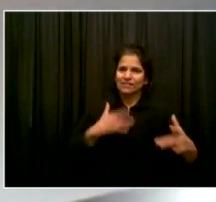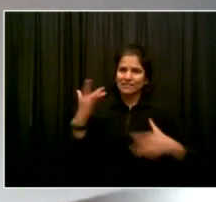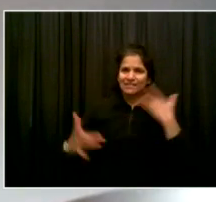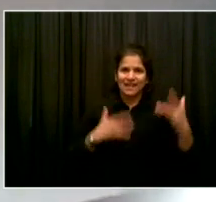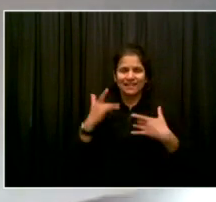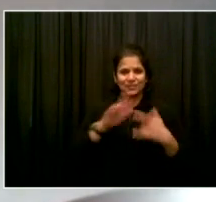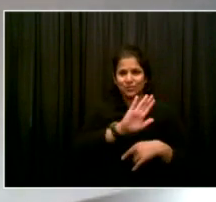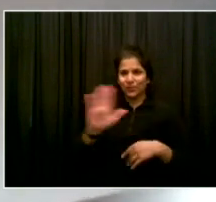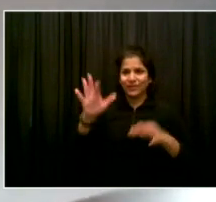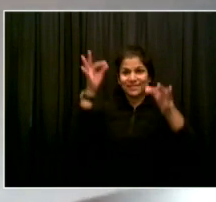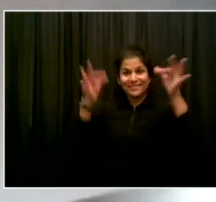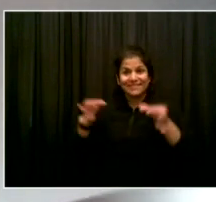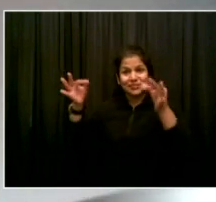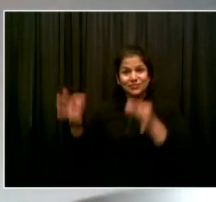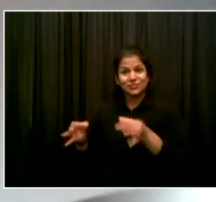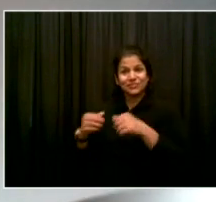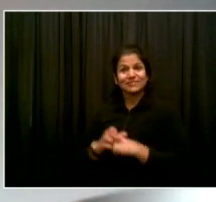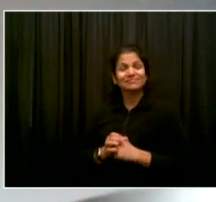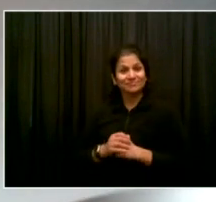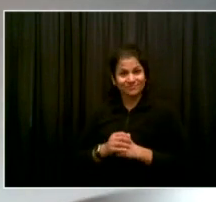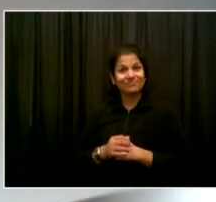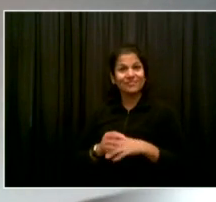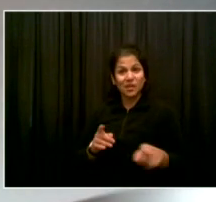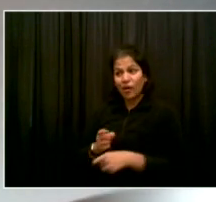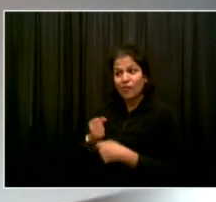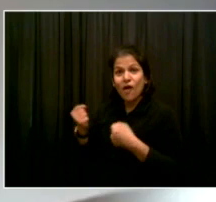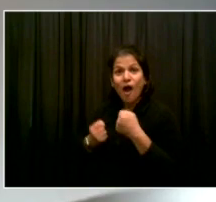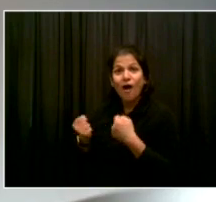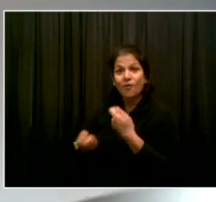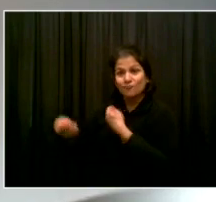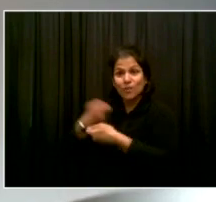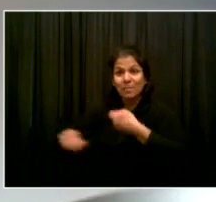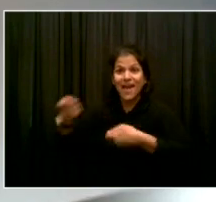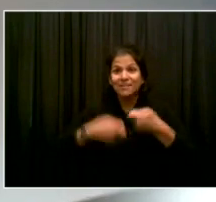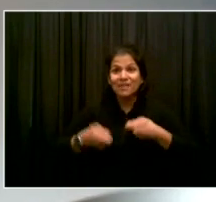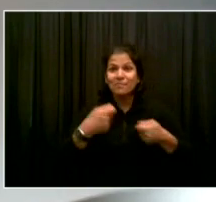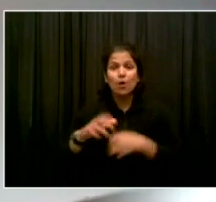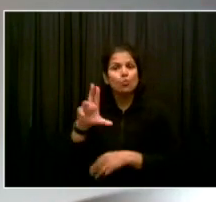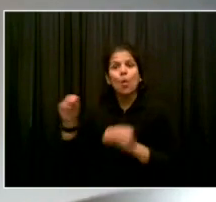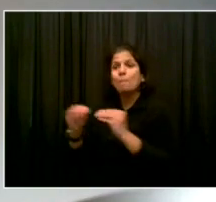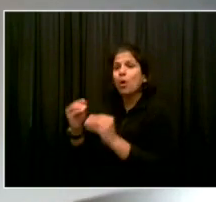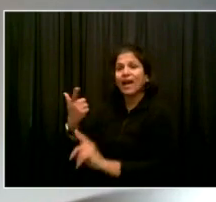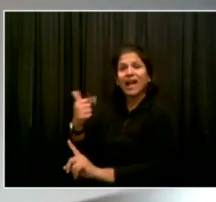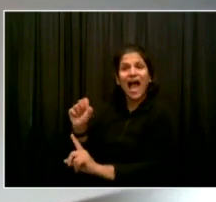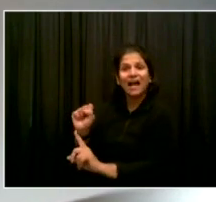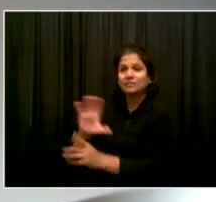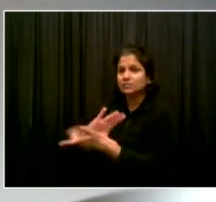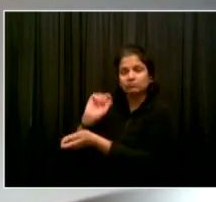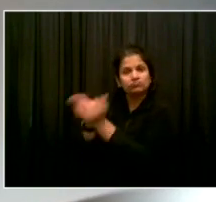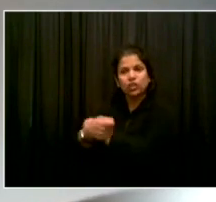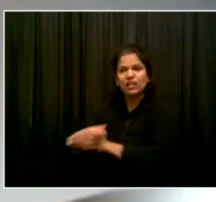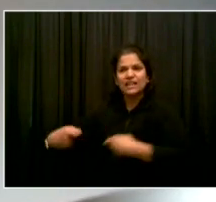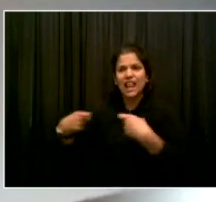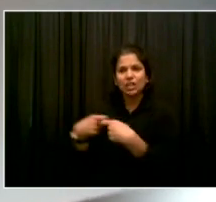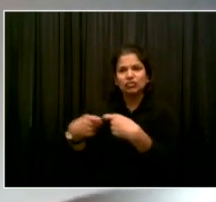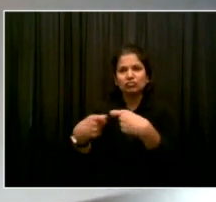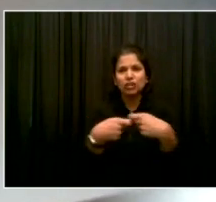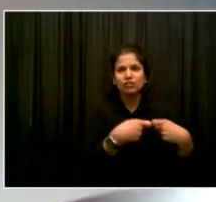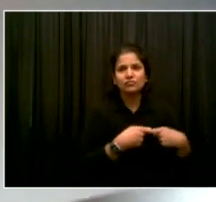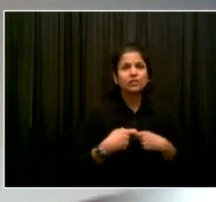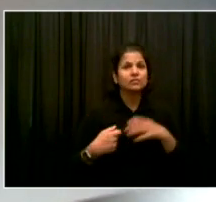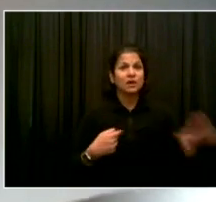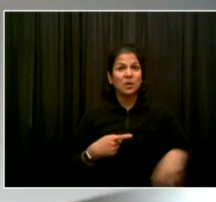transportation pollution, which is the largest source of pollution outside of New York City in the state and the country. And unfortunately, they all too